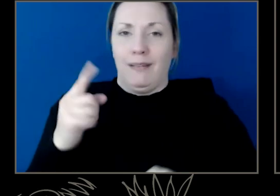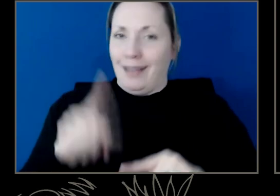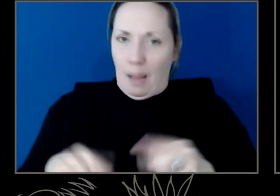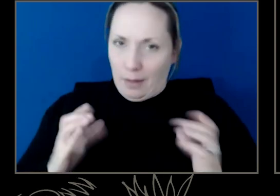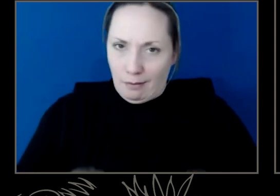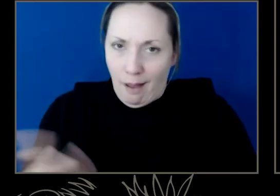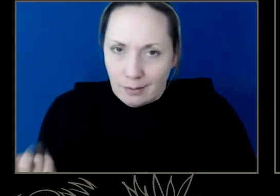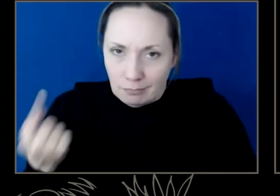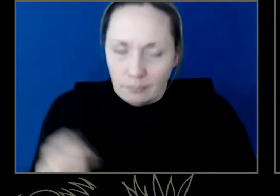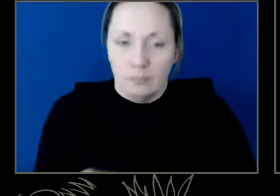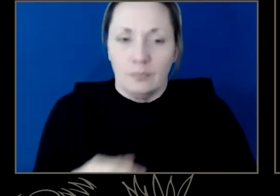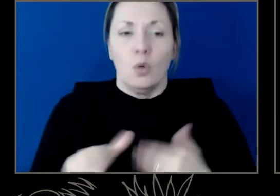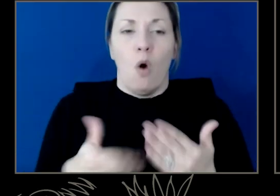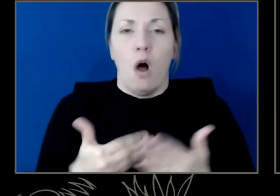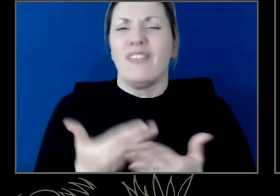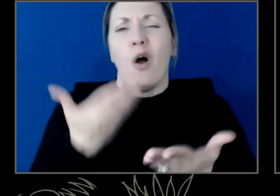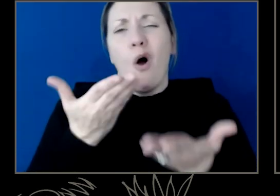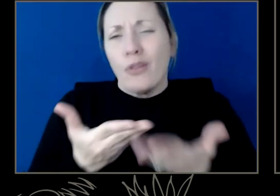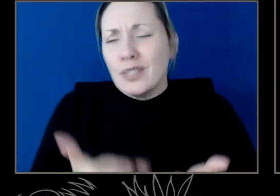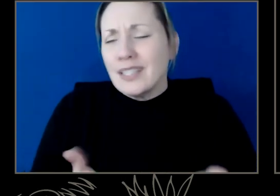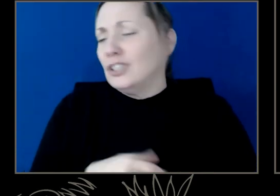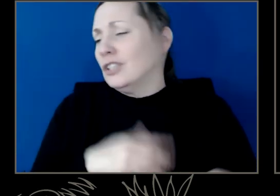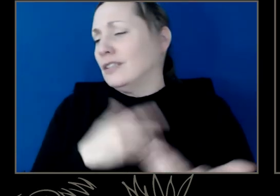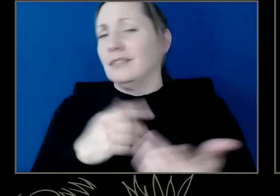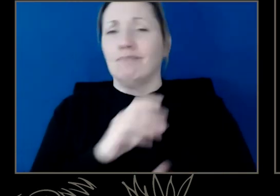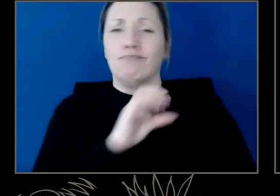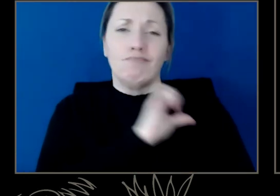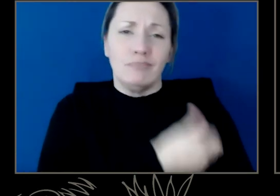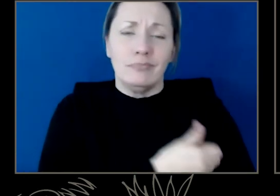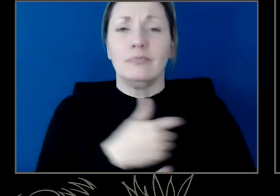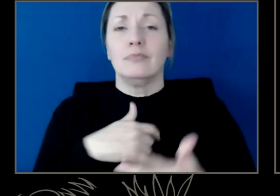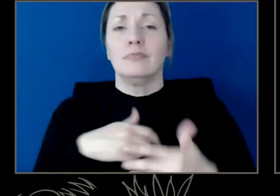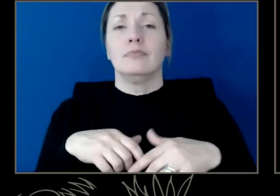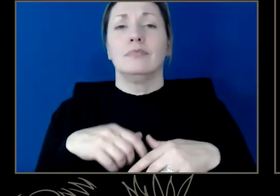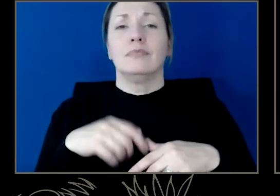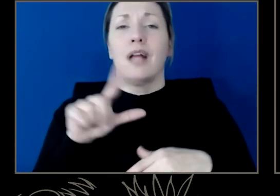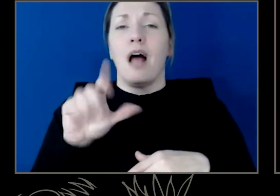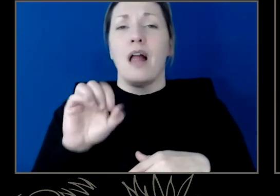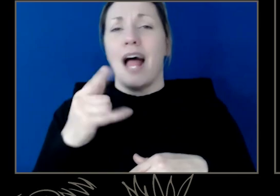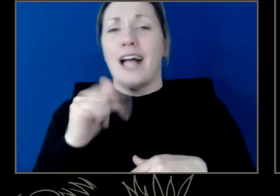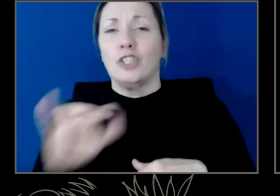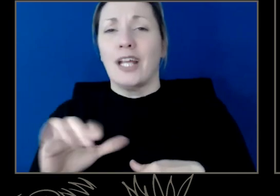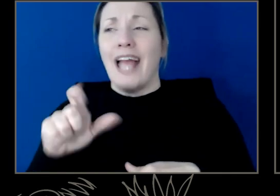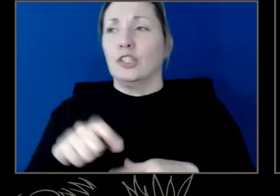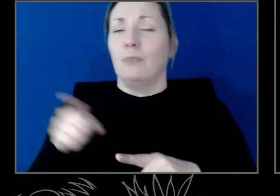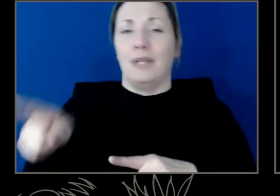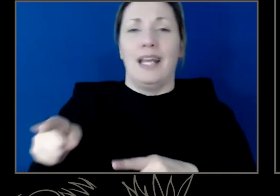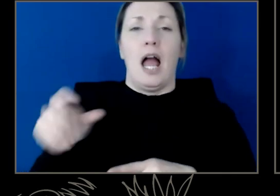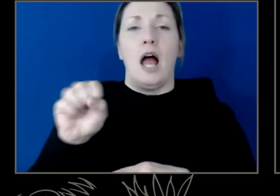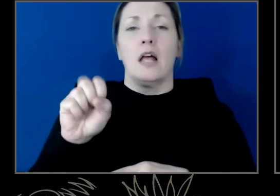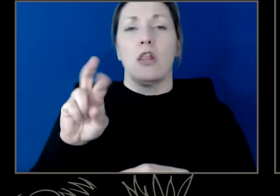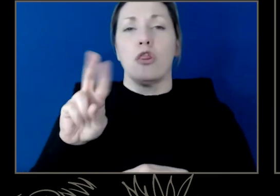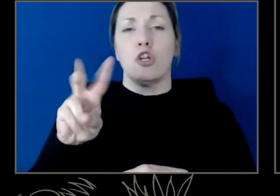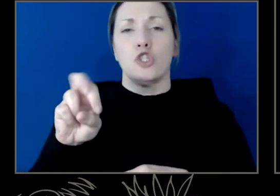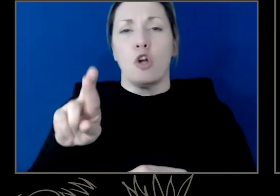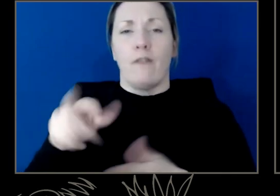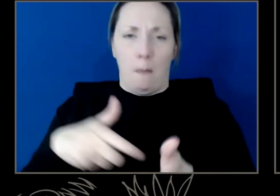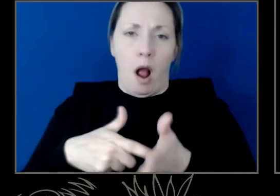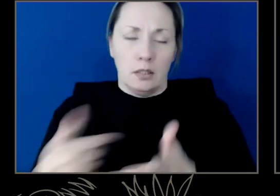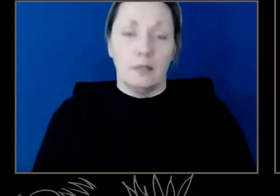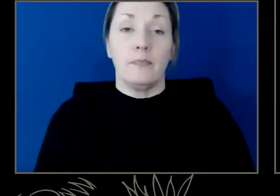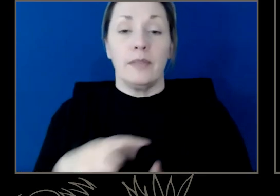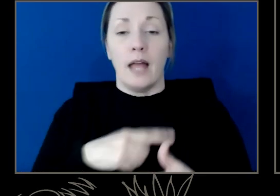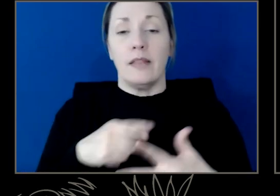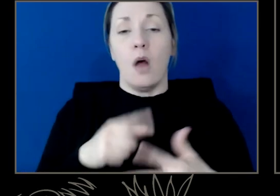all this kind of authorization logic needs to live on a server because we can't trust this to the client. Then, what about